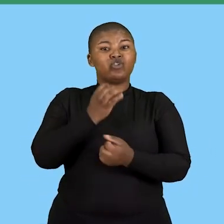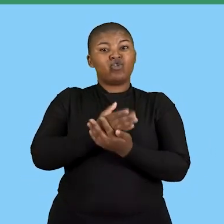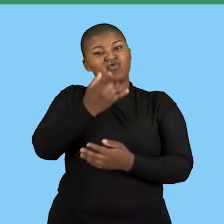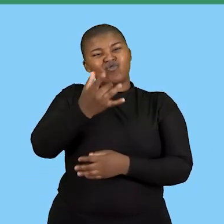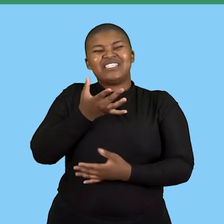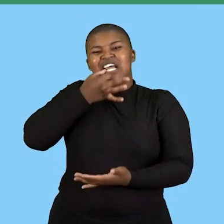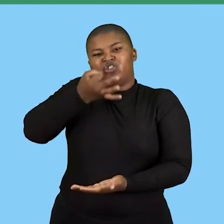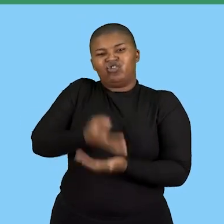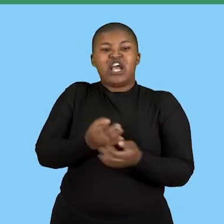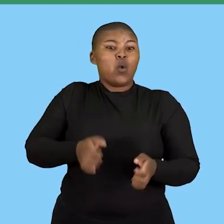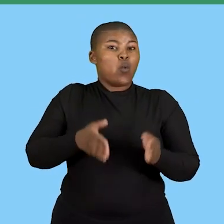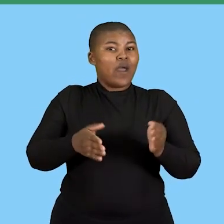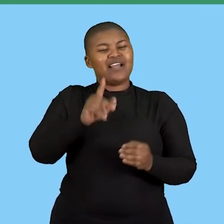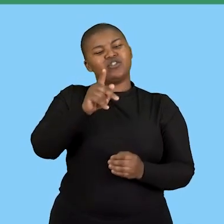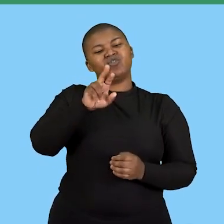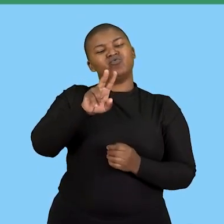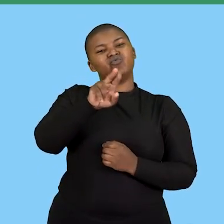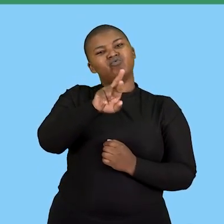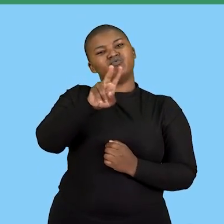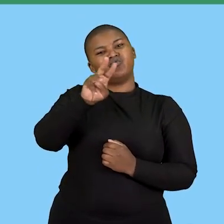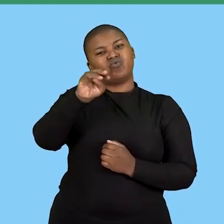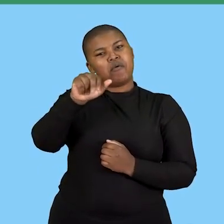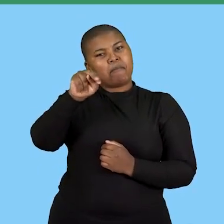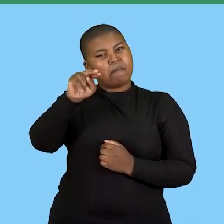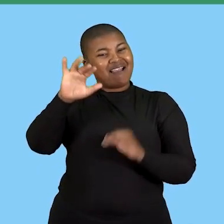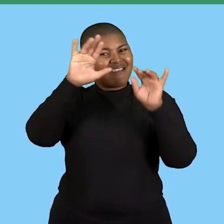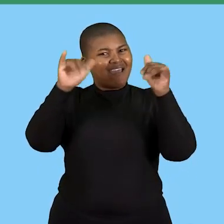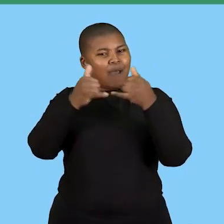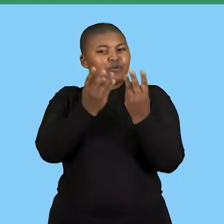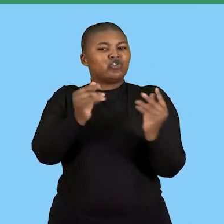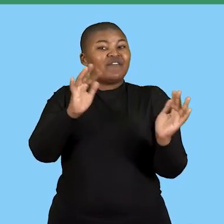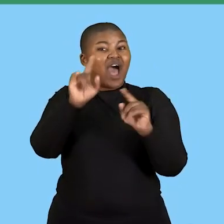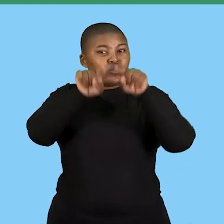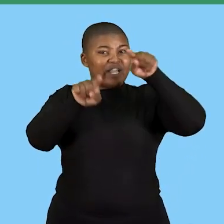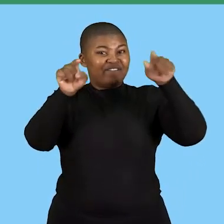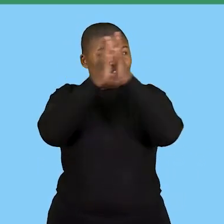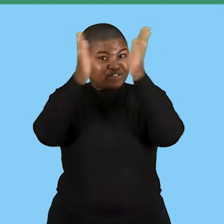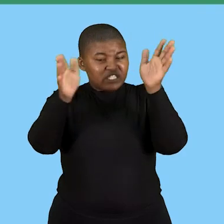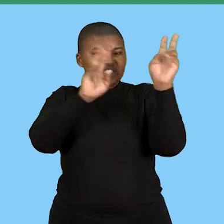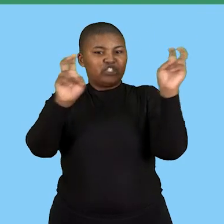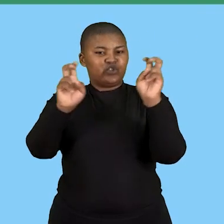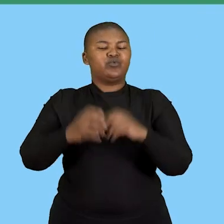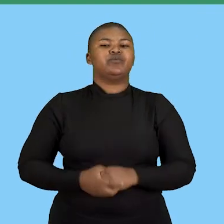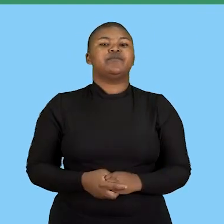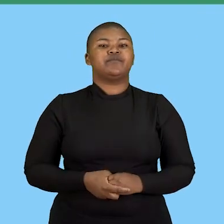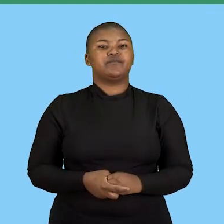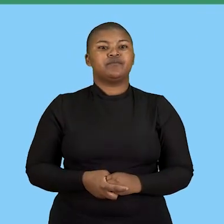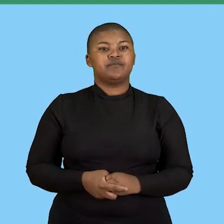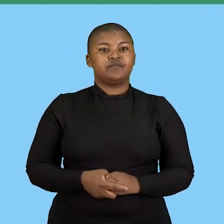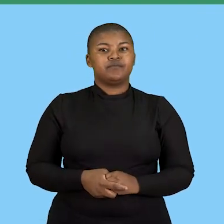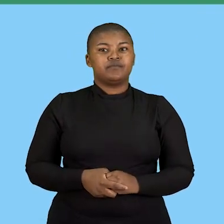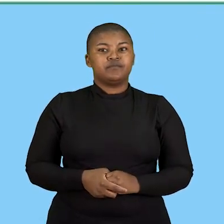you, recommend ways in which now Kuruman Mining should deal with each of the diversity issues identified above.